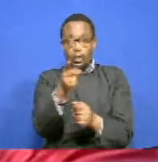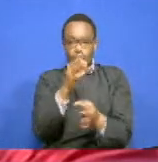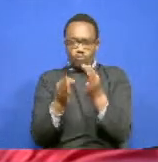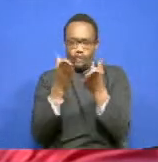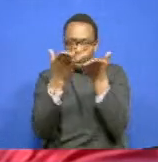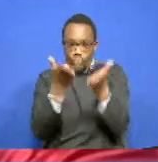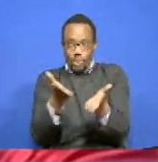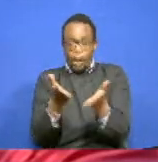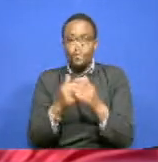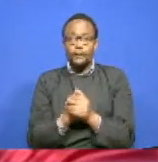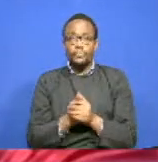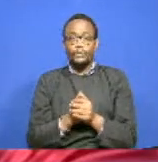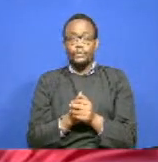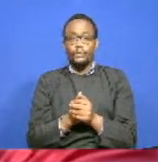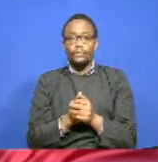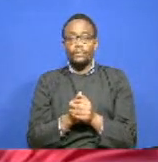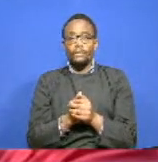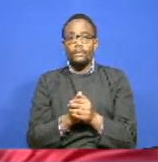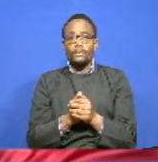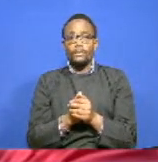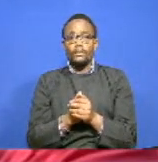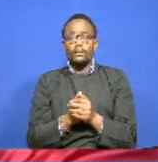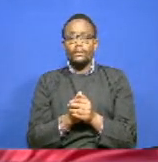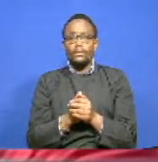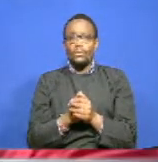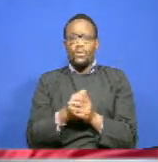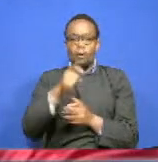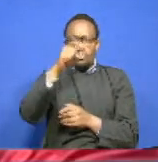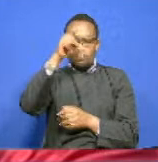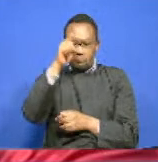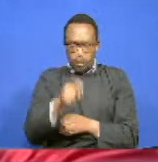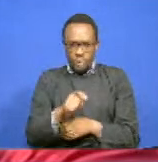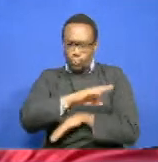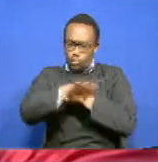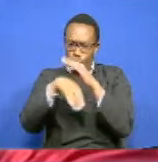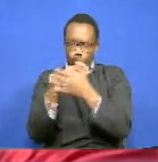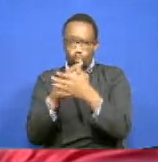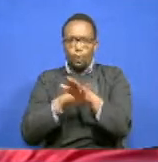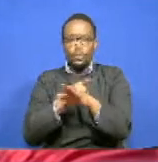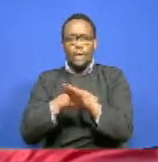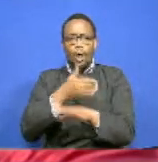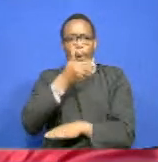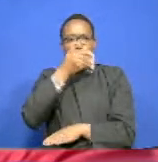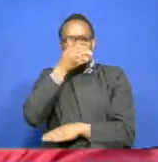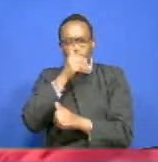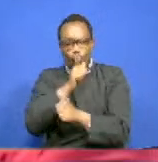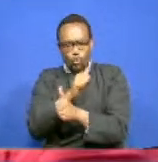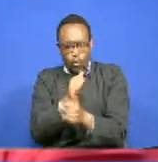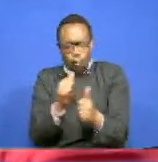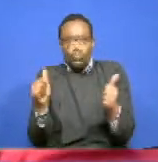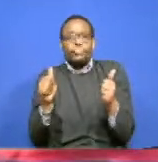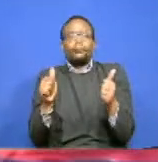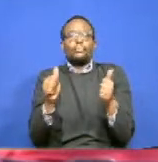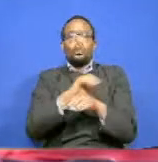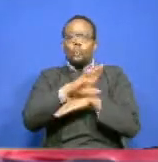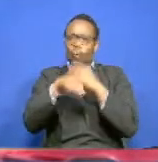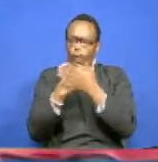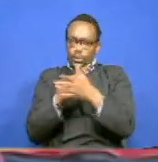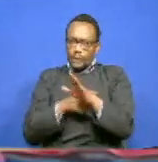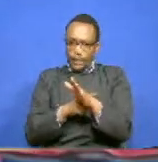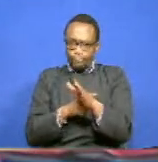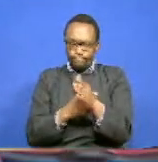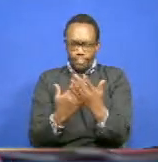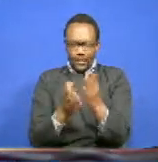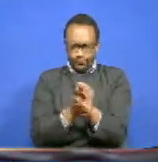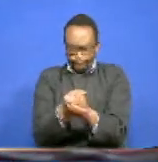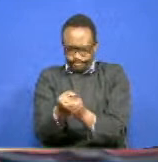present, that we should wear our masks properly at all times, wash our hands